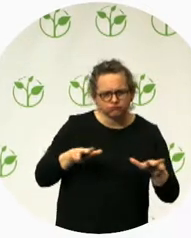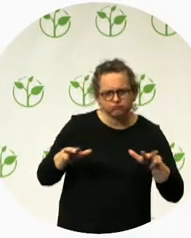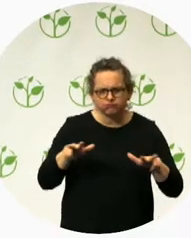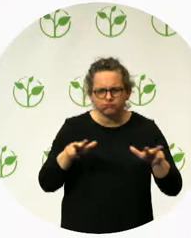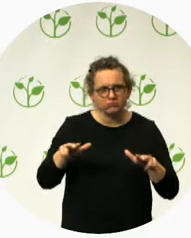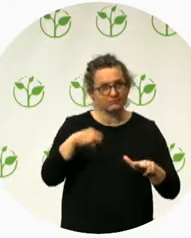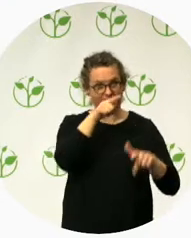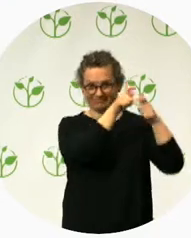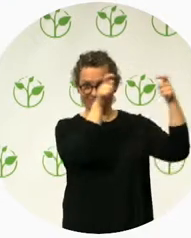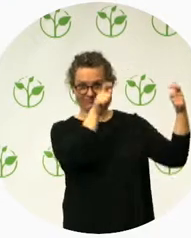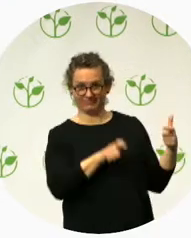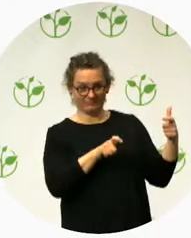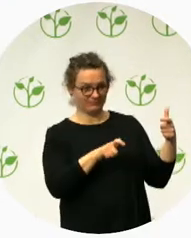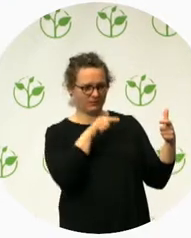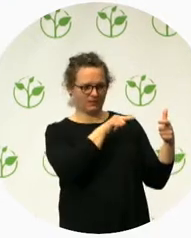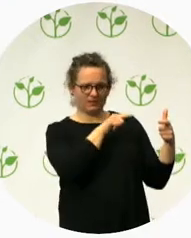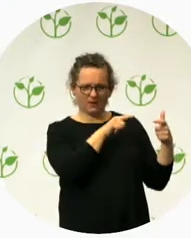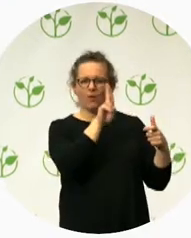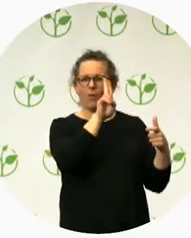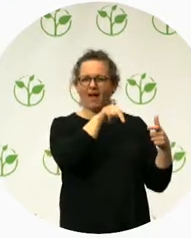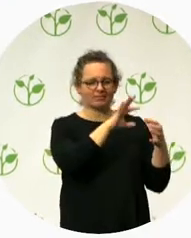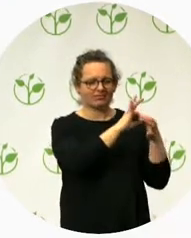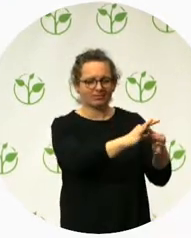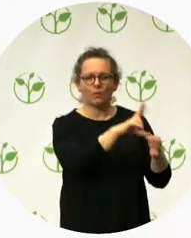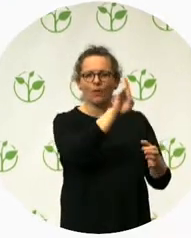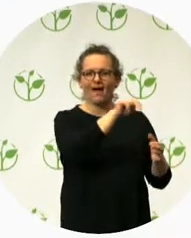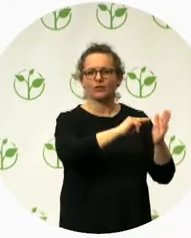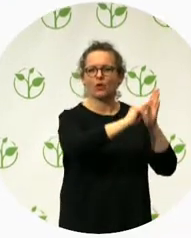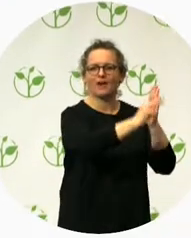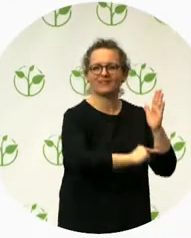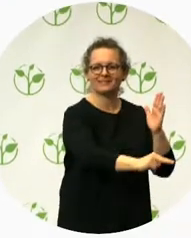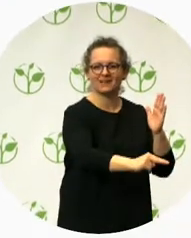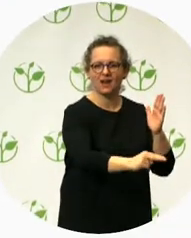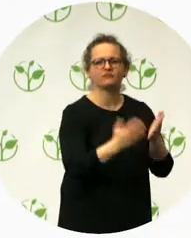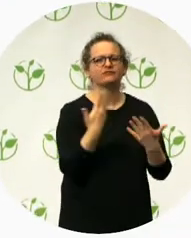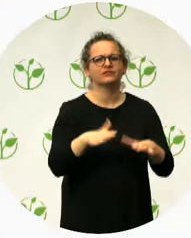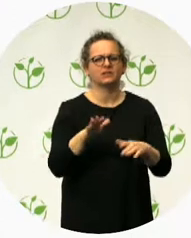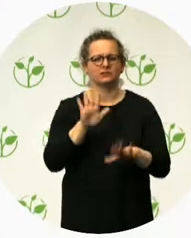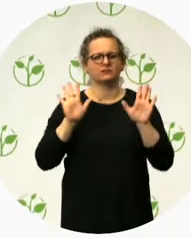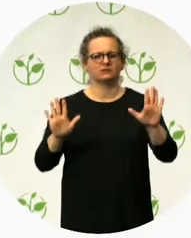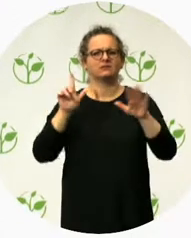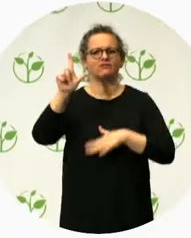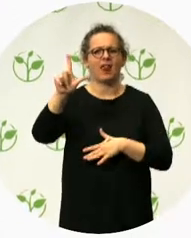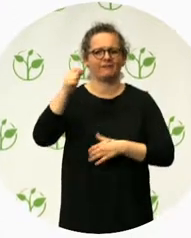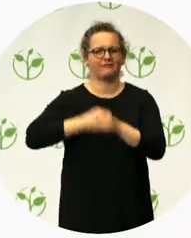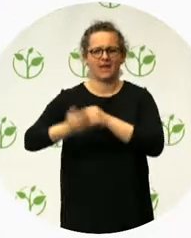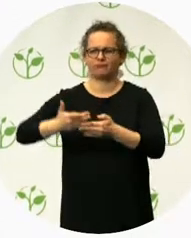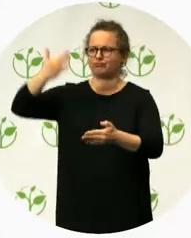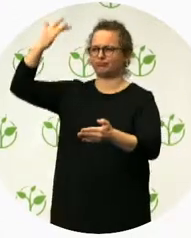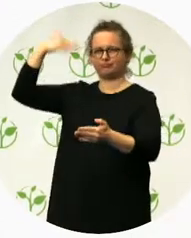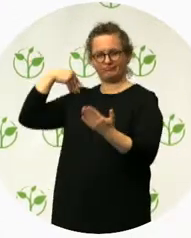with Disabilities 12 years ago. The Austrian permanent mission to the UN in